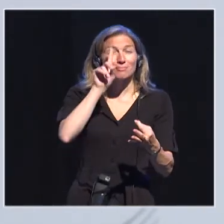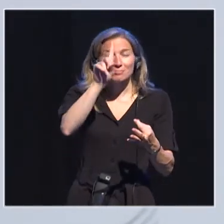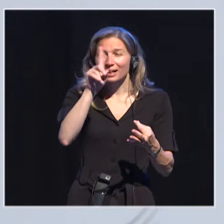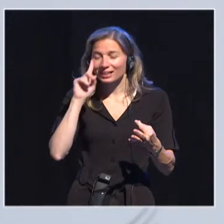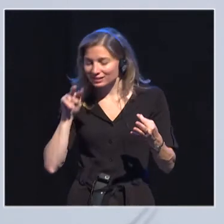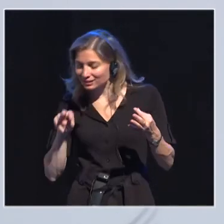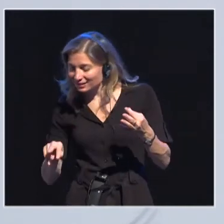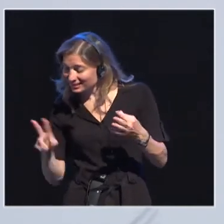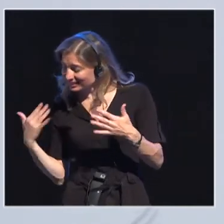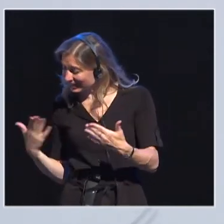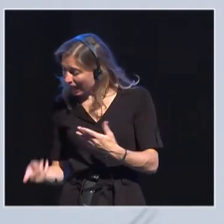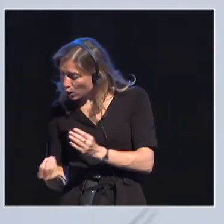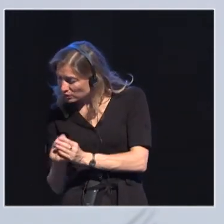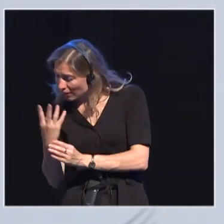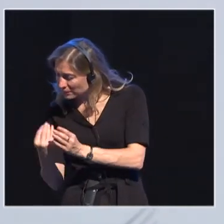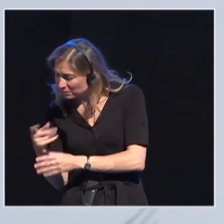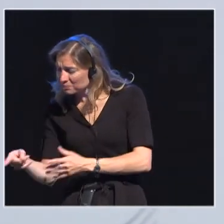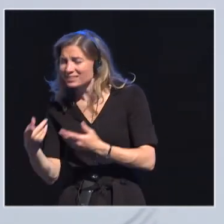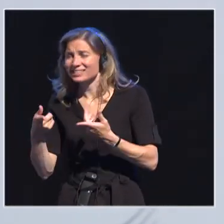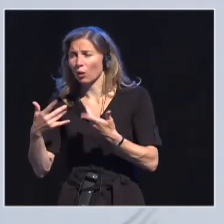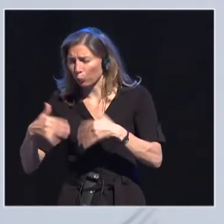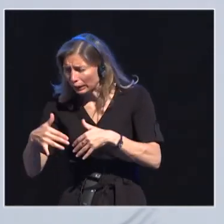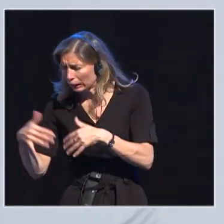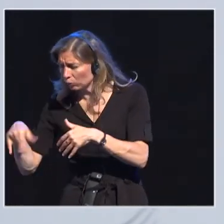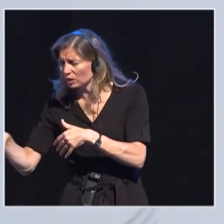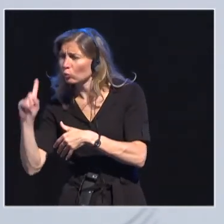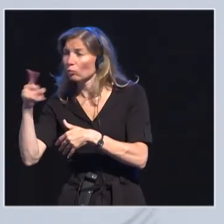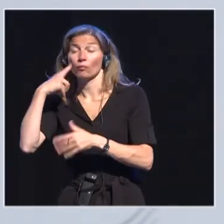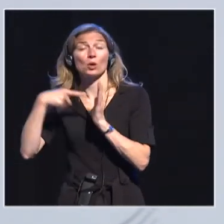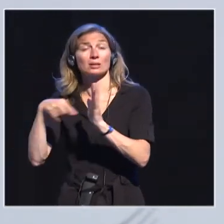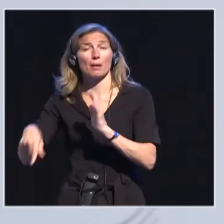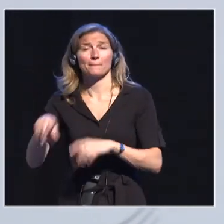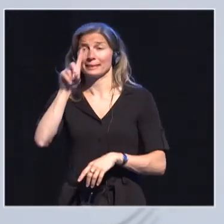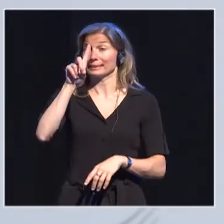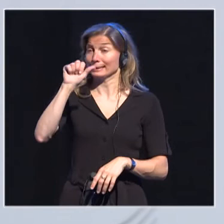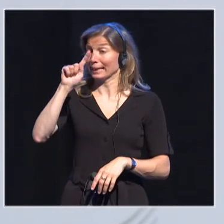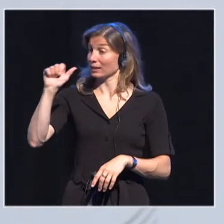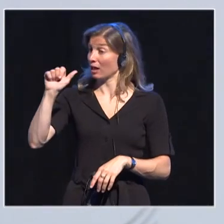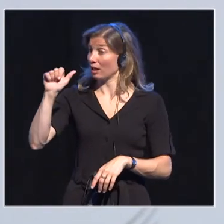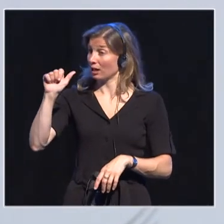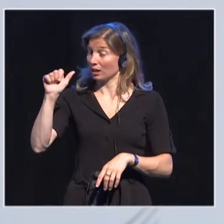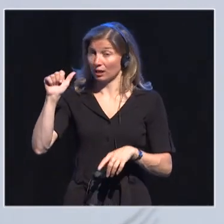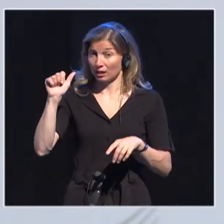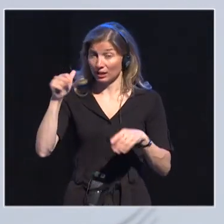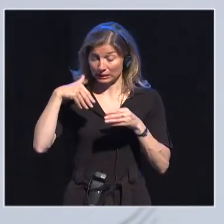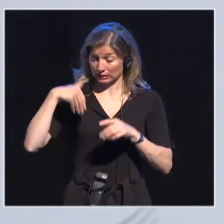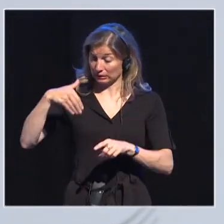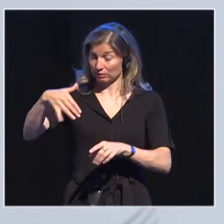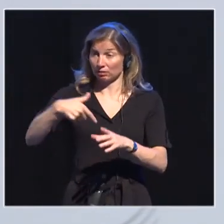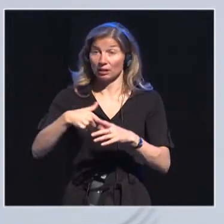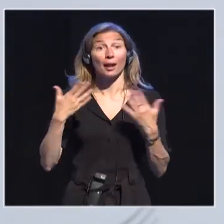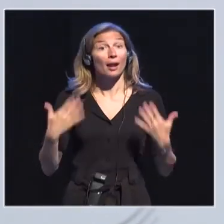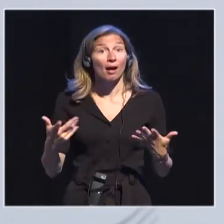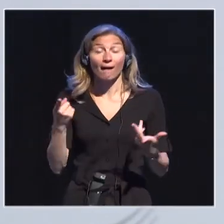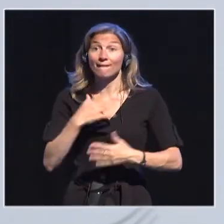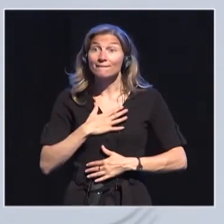development up to now. One of them is data. This is a world where it is incredibly difficult to have